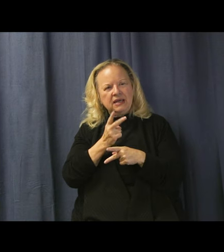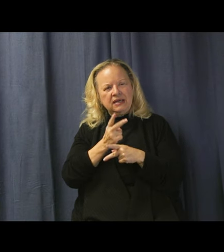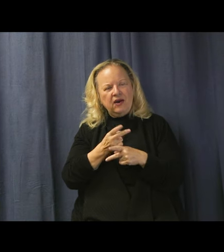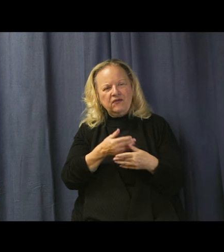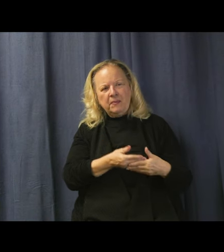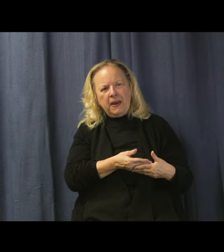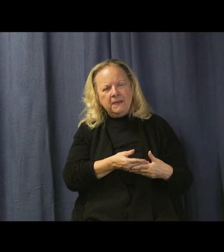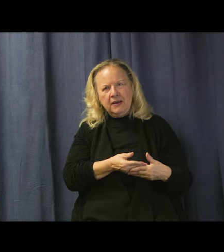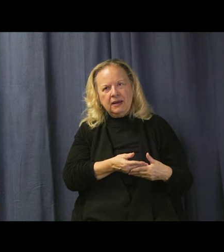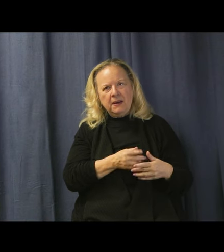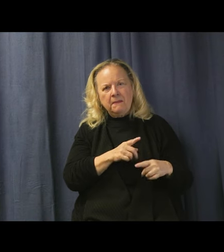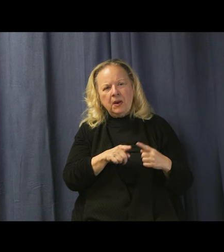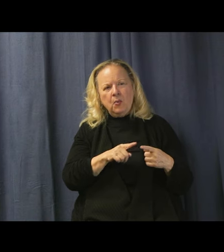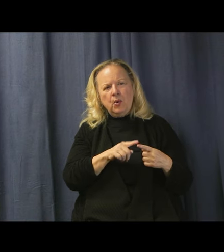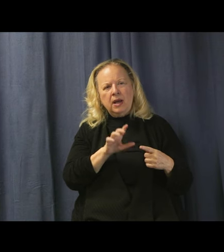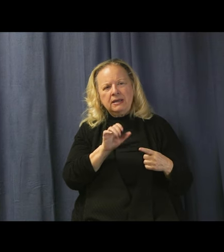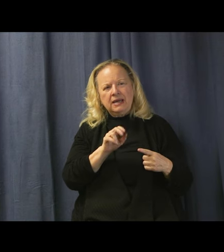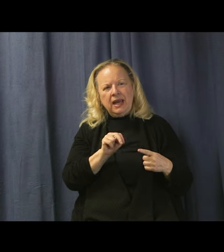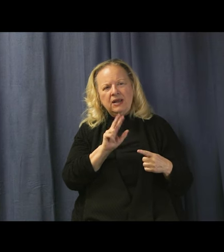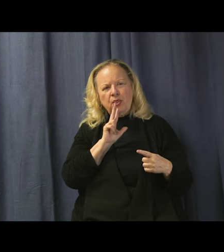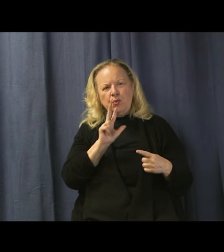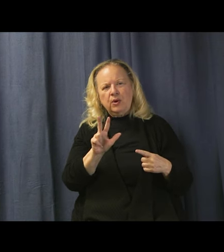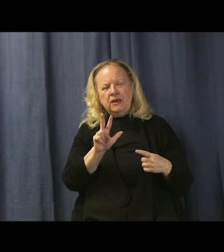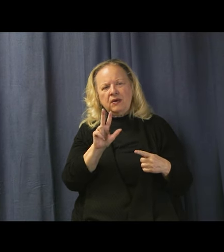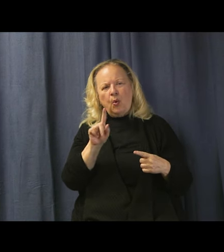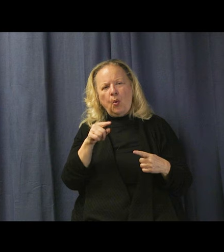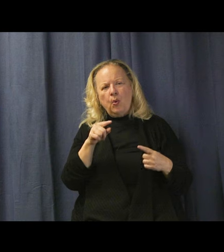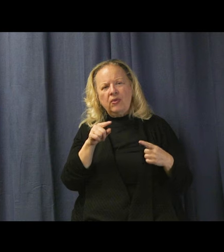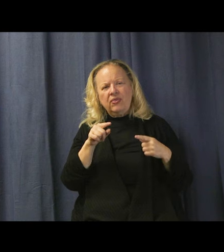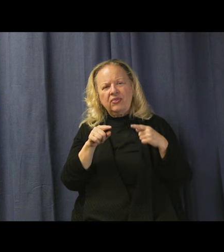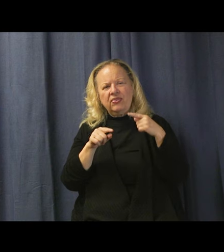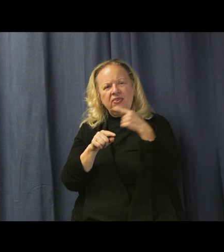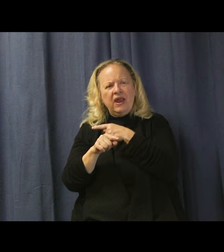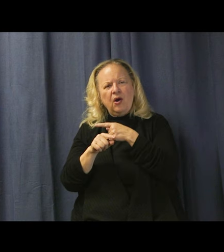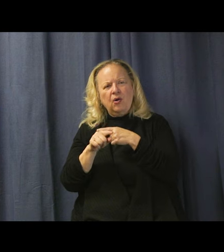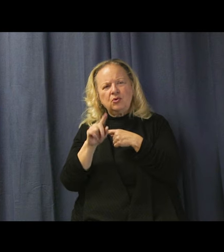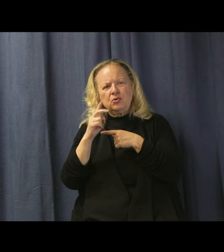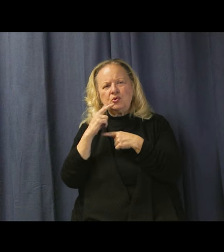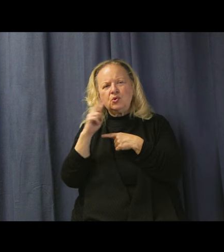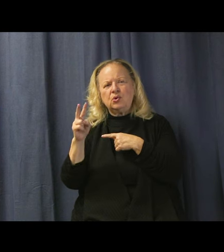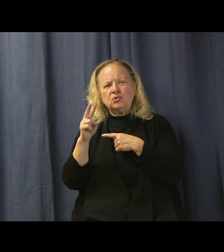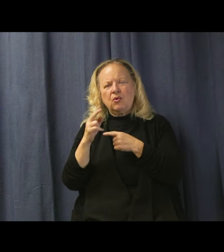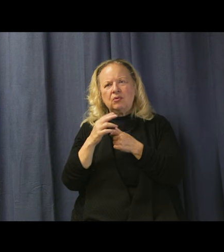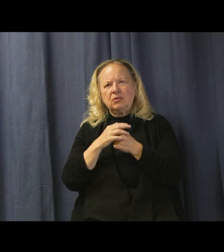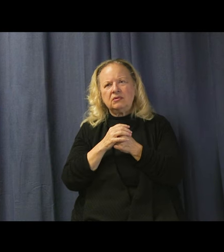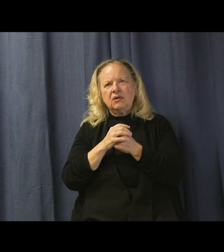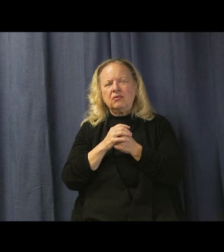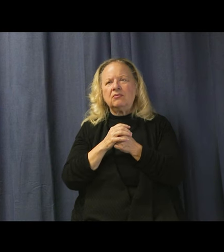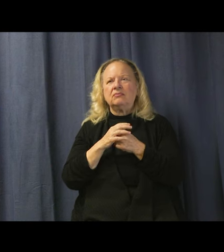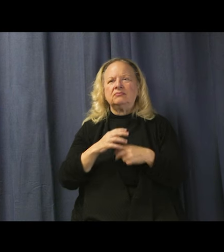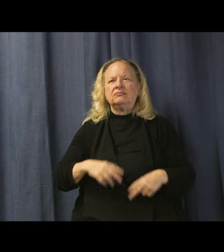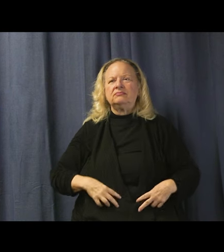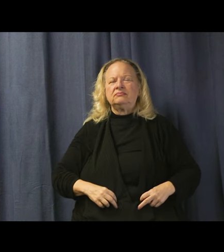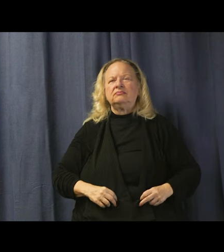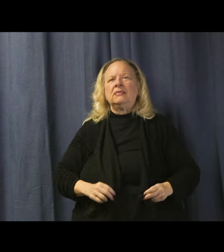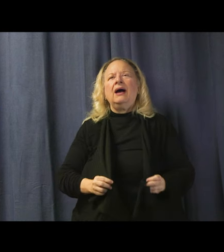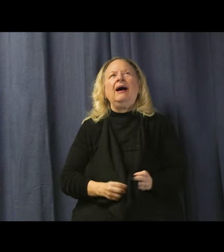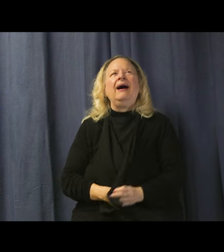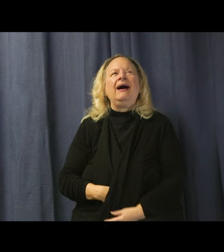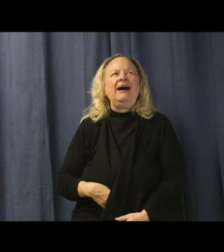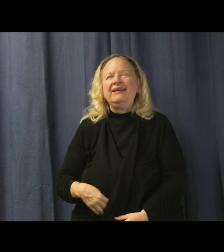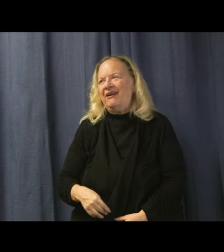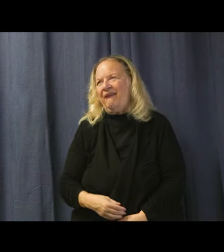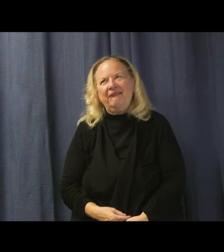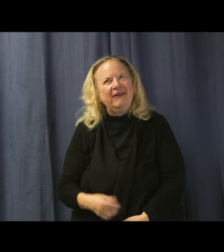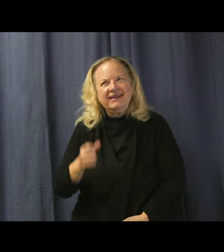little baby, but when Cain is 3 years old, they're only 2 years old. Are you getting it? Or